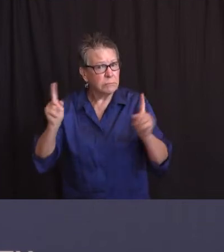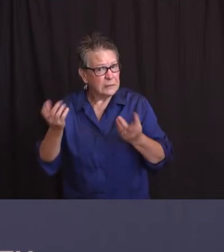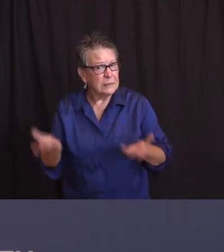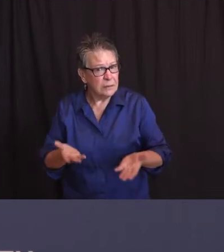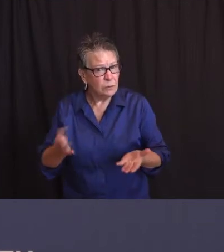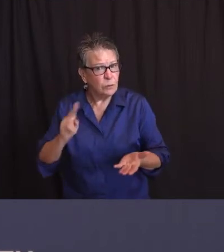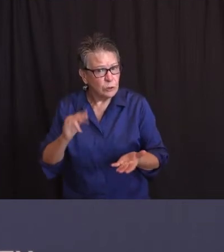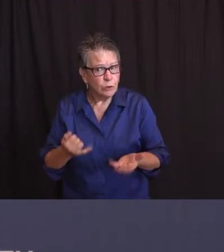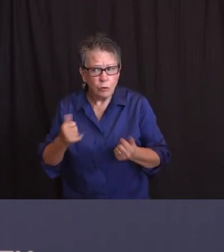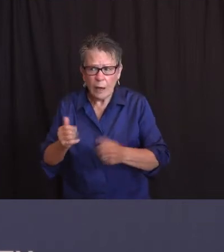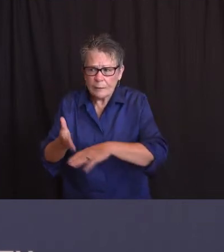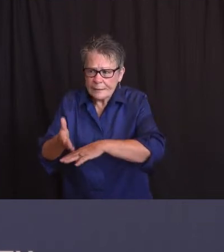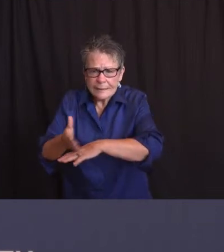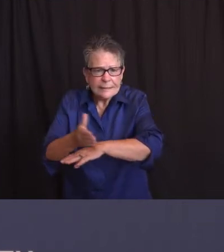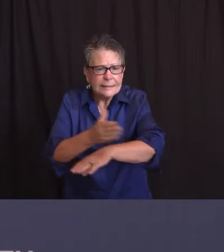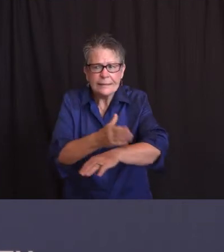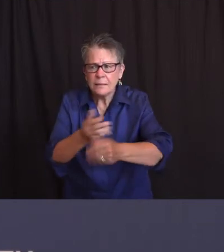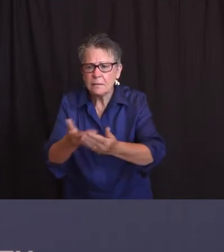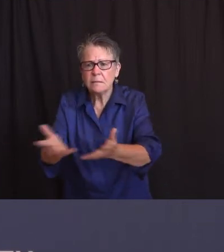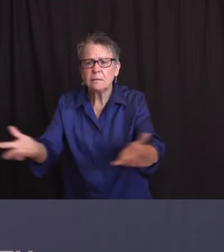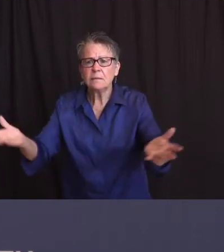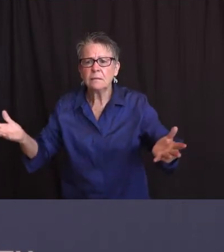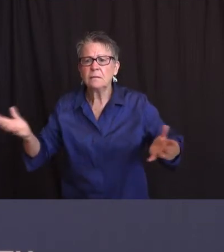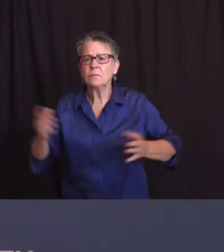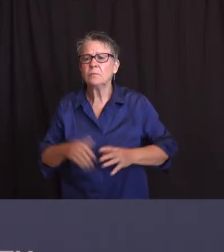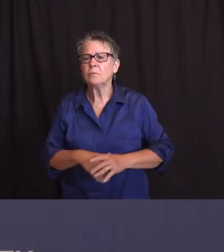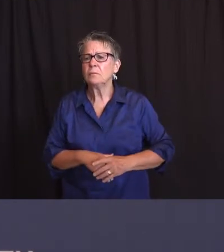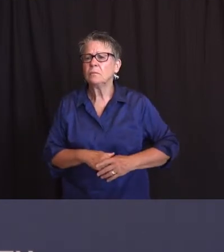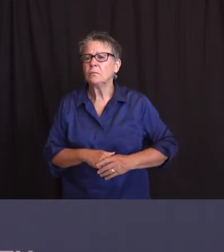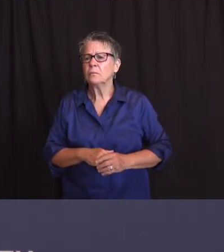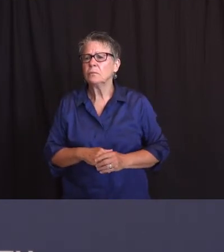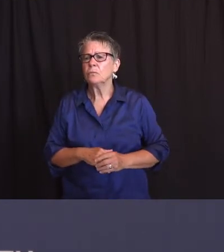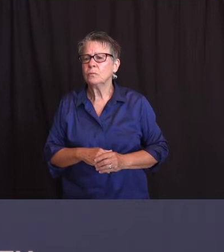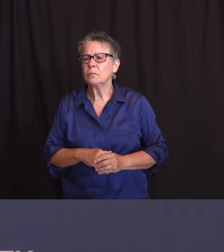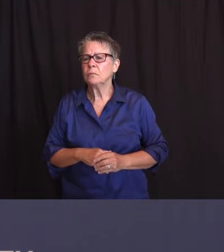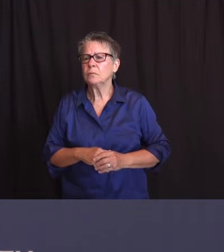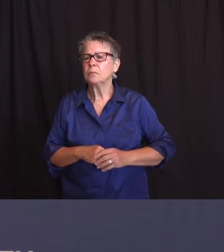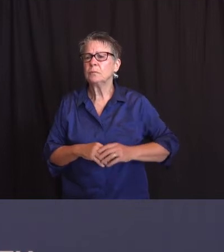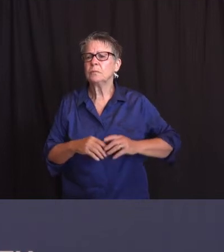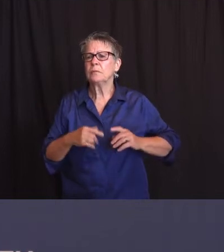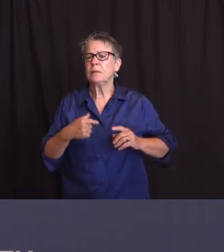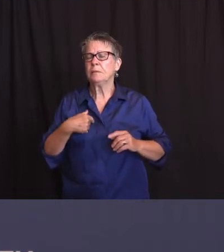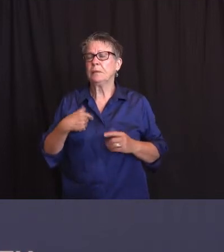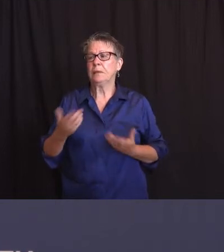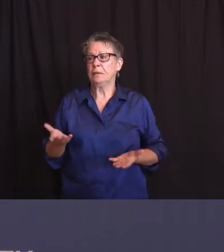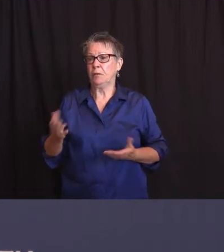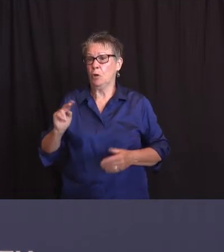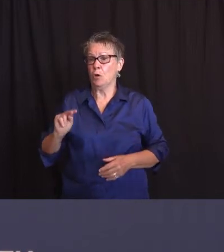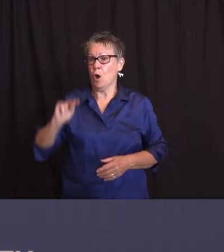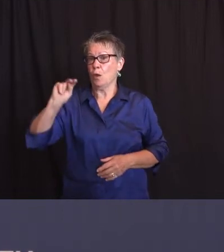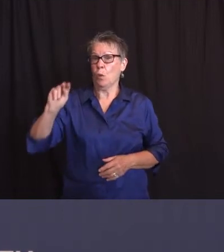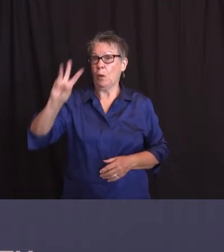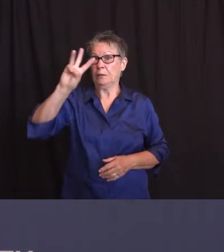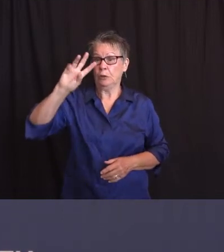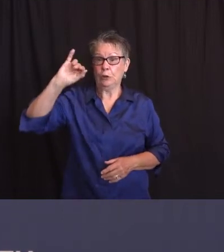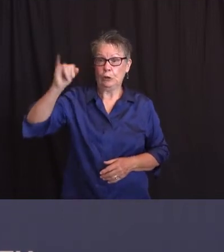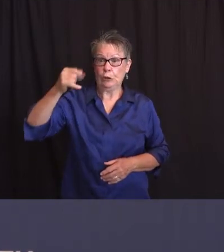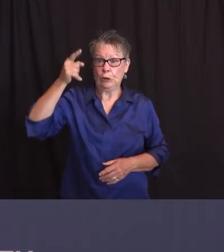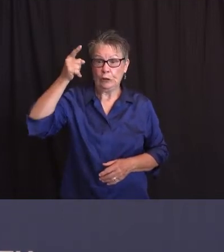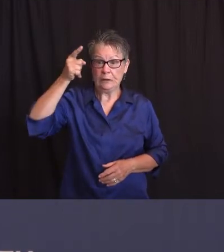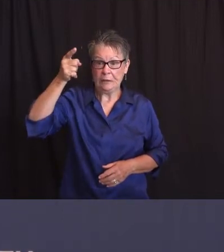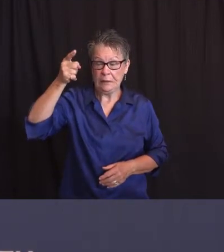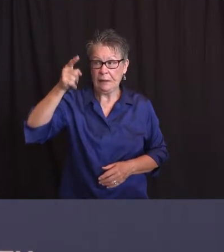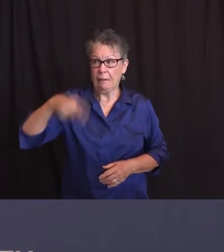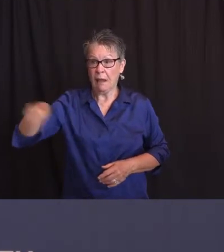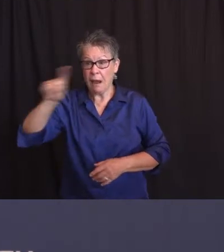Sussex and Warren County a few weeks ago and talking about broadband access for everybody. Even though we